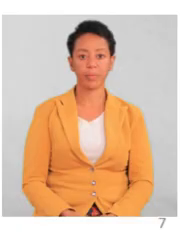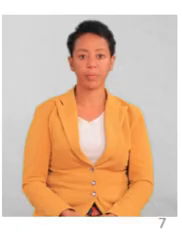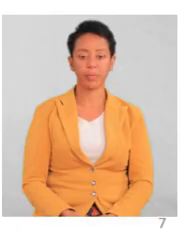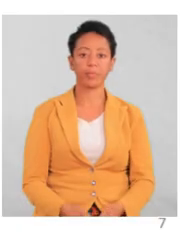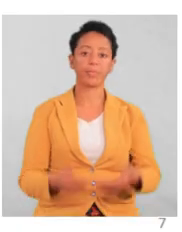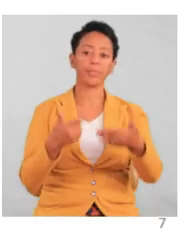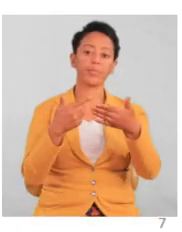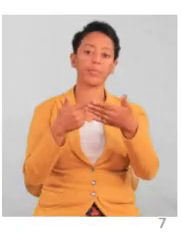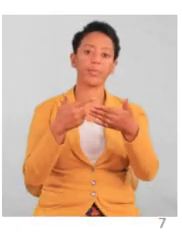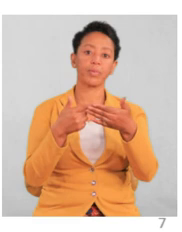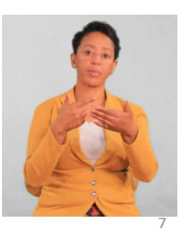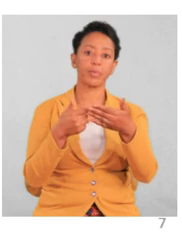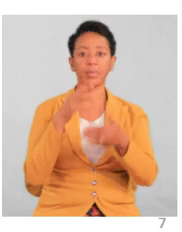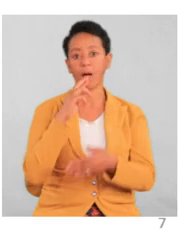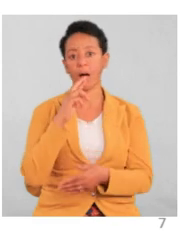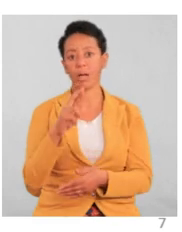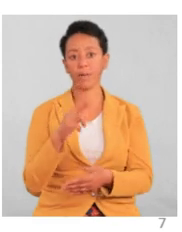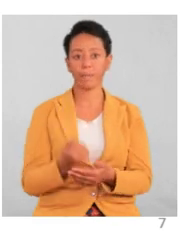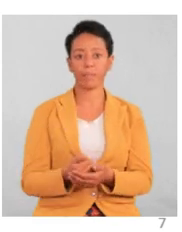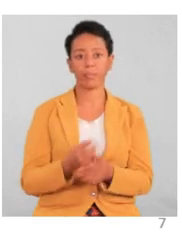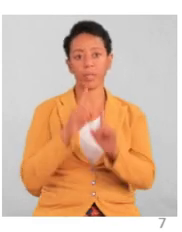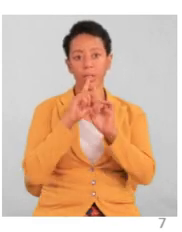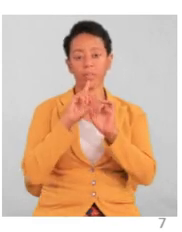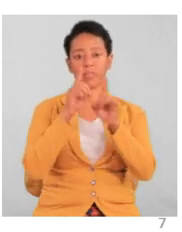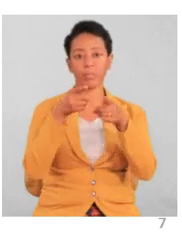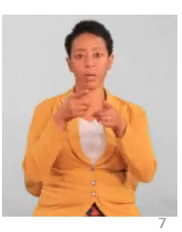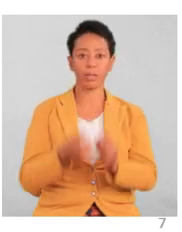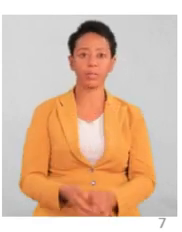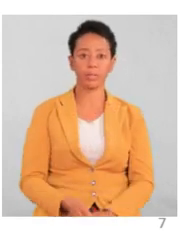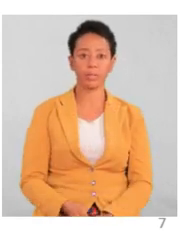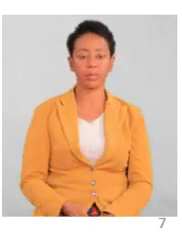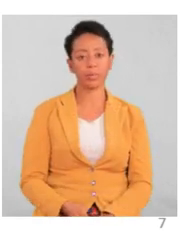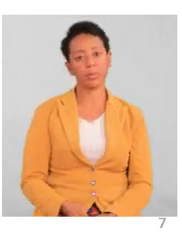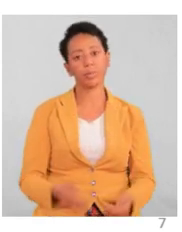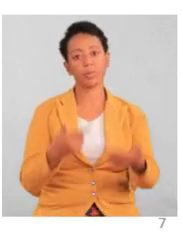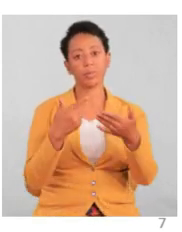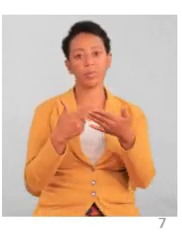so these are the feedback so